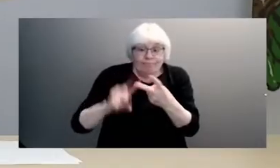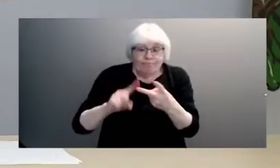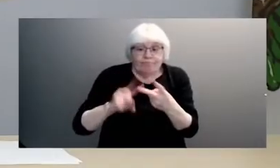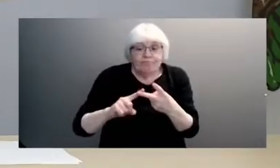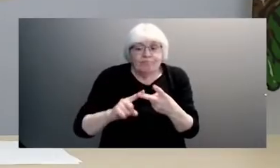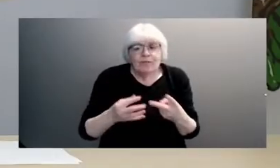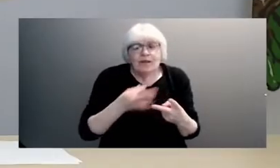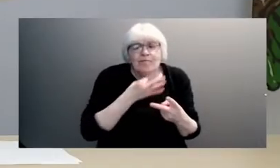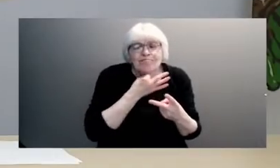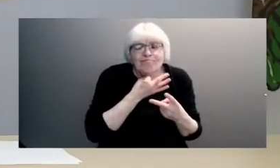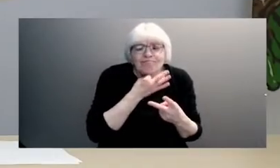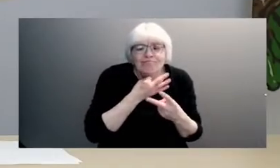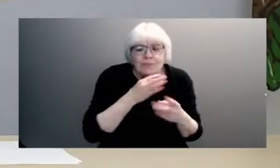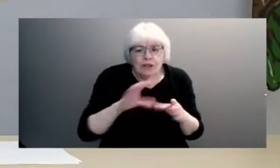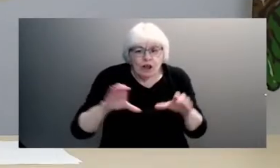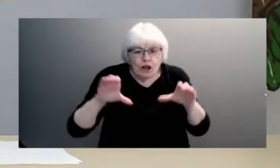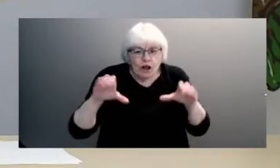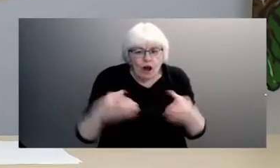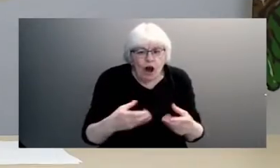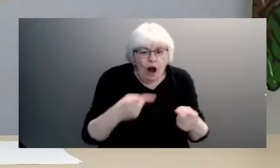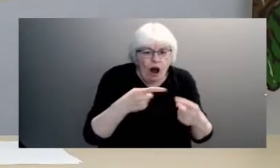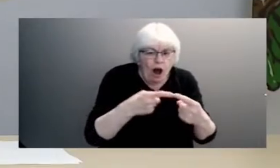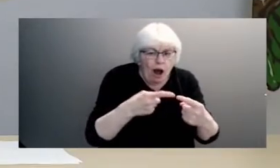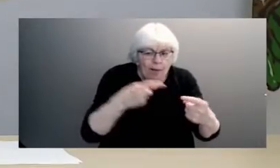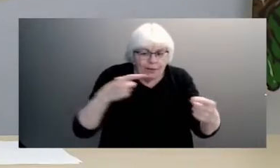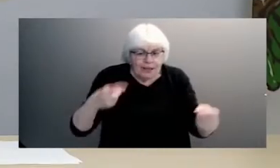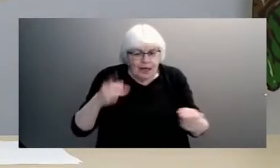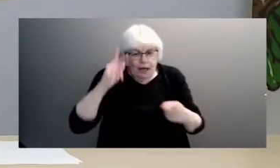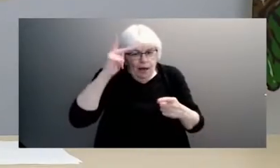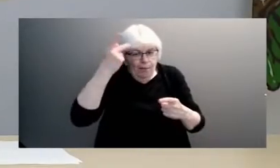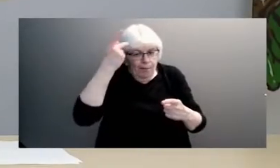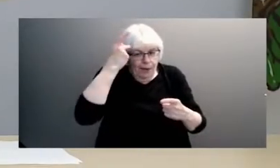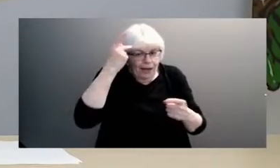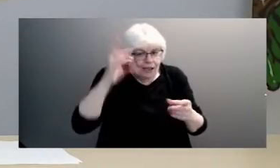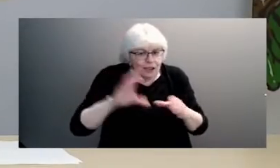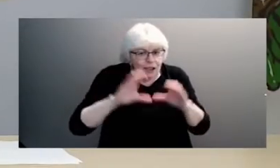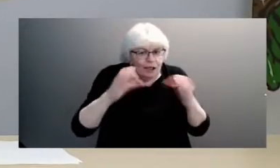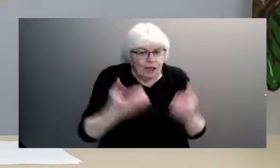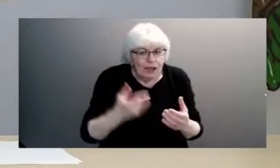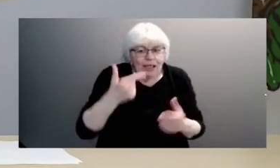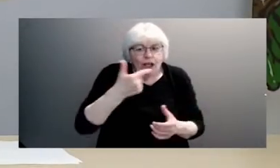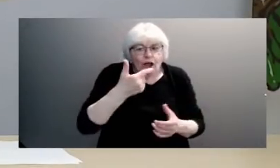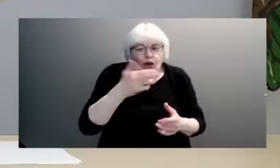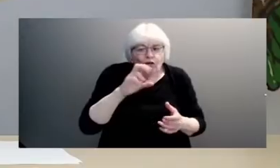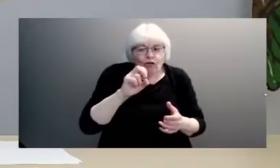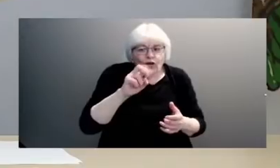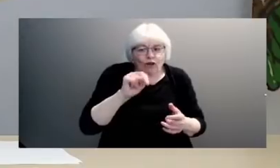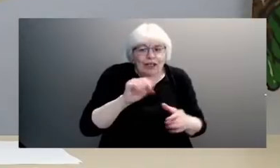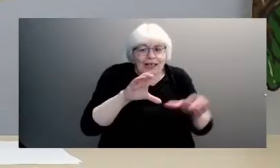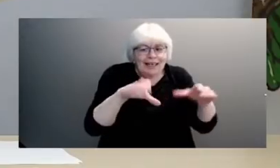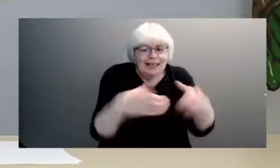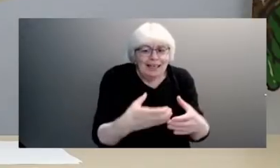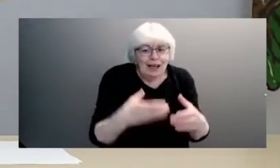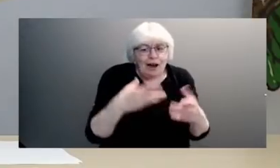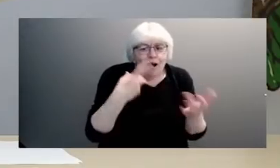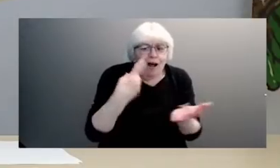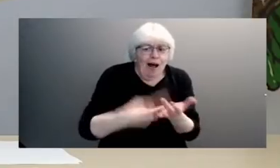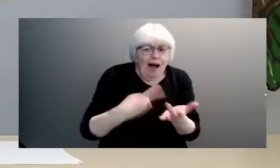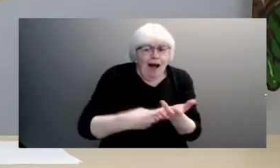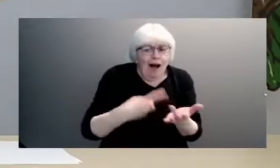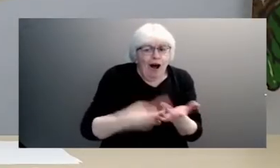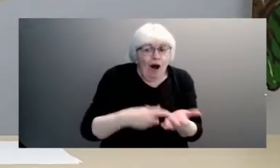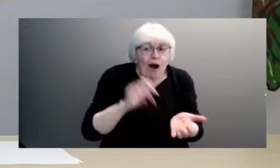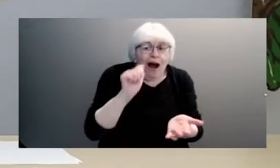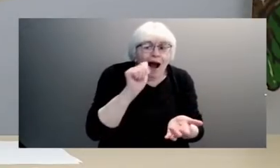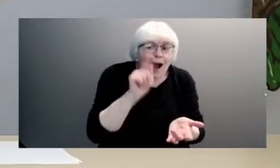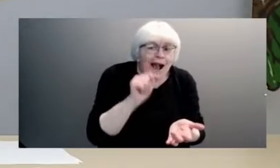at-home kits, that would help ease the pressure at our testing clinics. What's your sense of that? Well, I guess a couple of things.